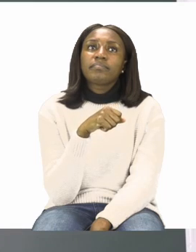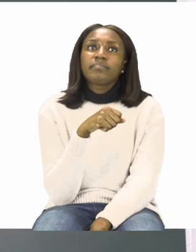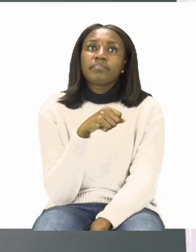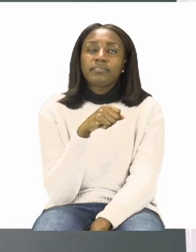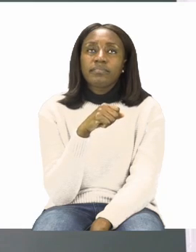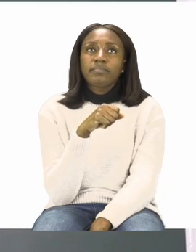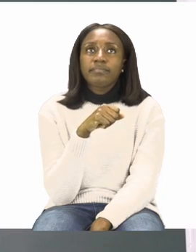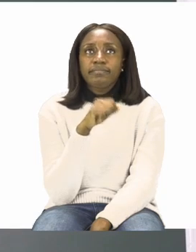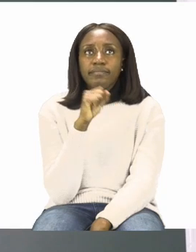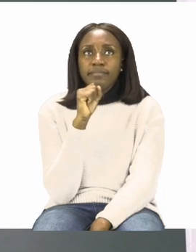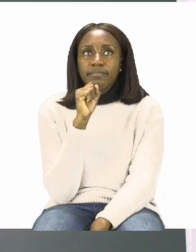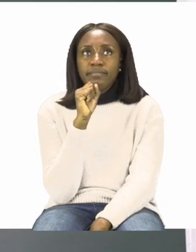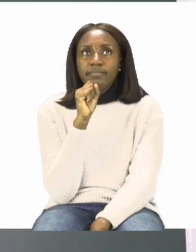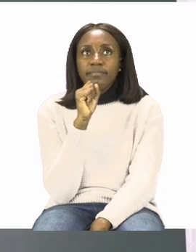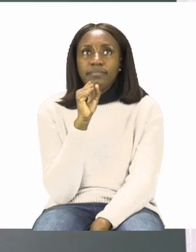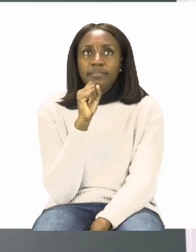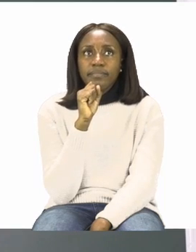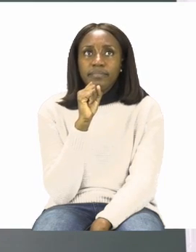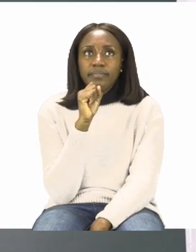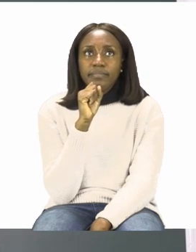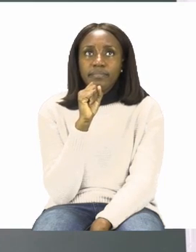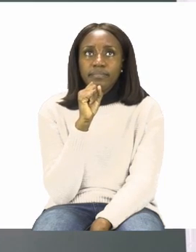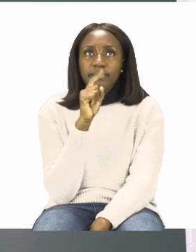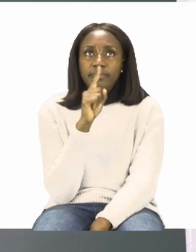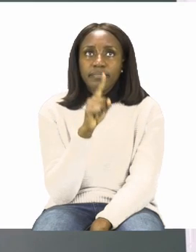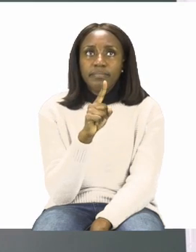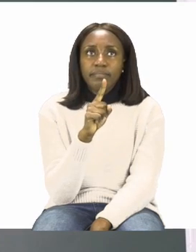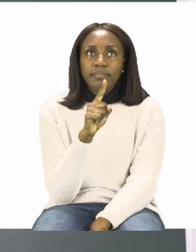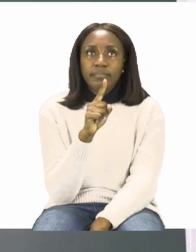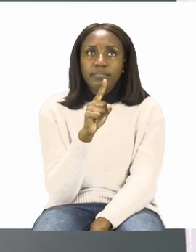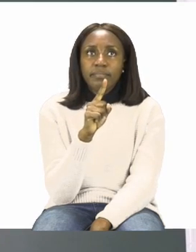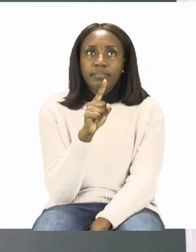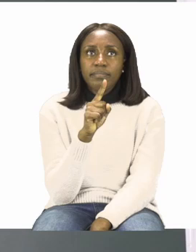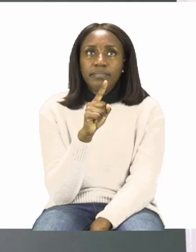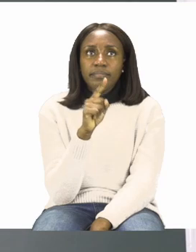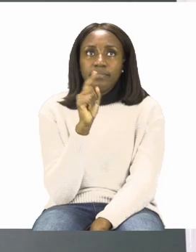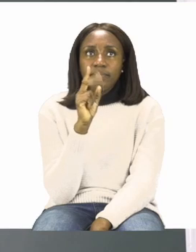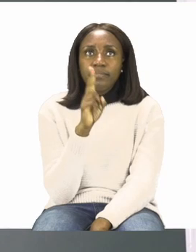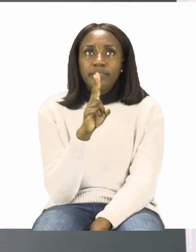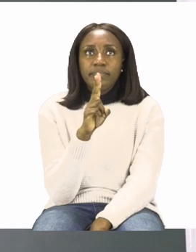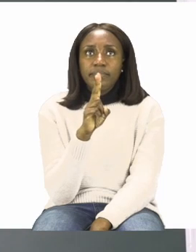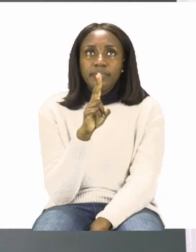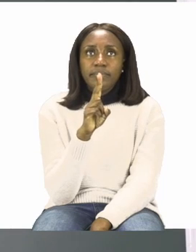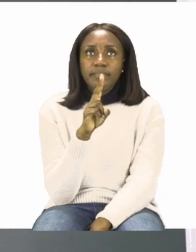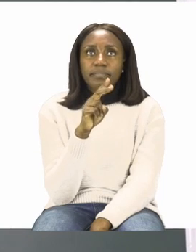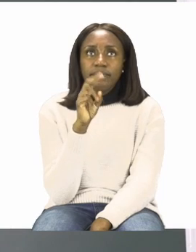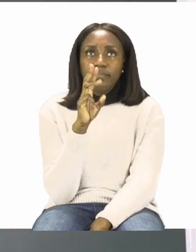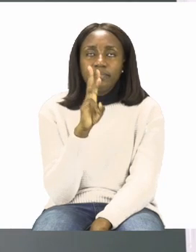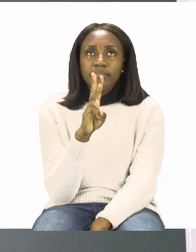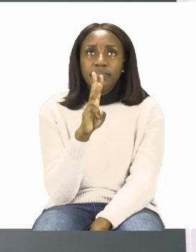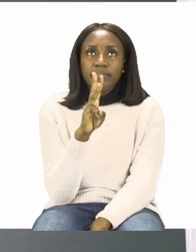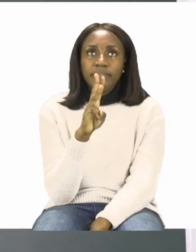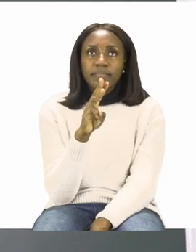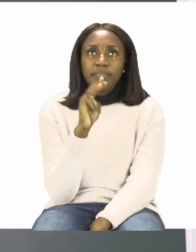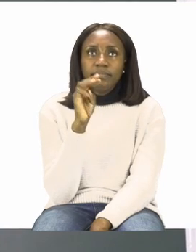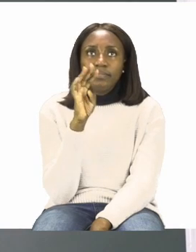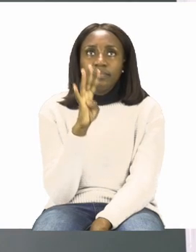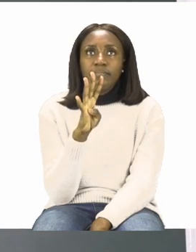let's count again quickly before I put up the answer. 1, 2,